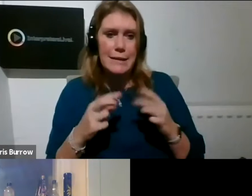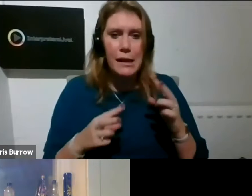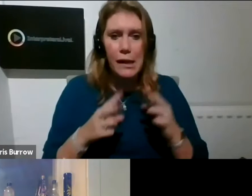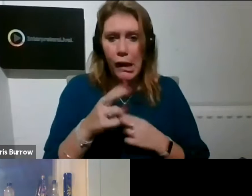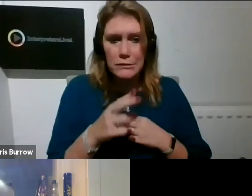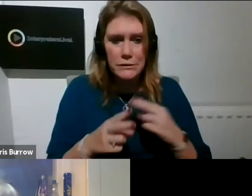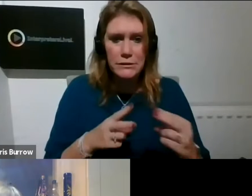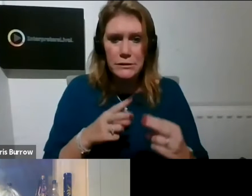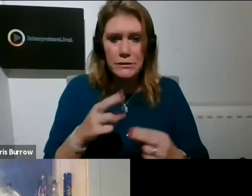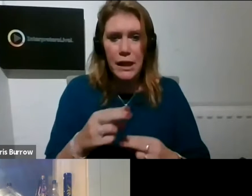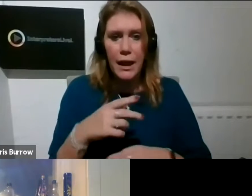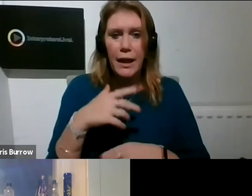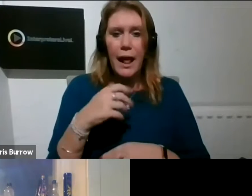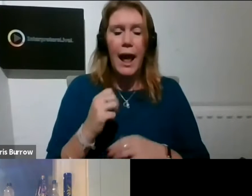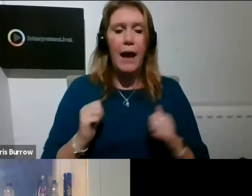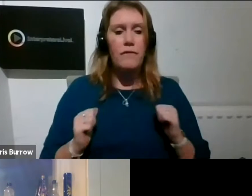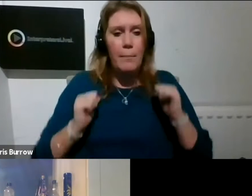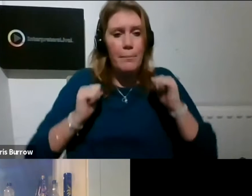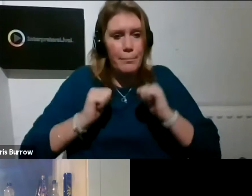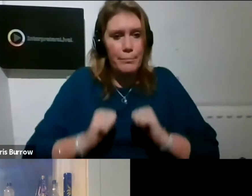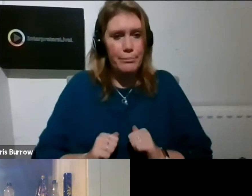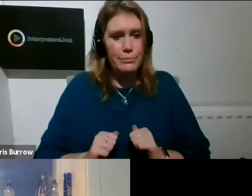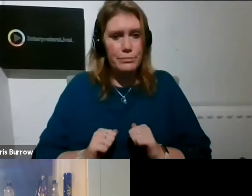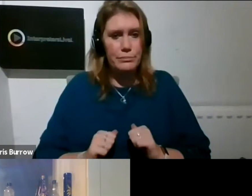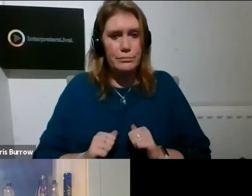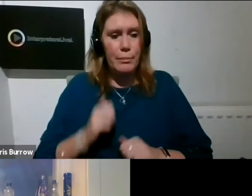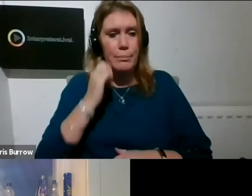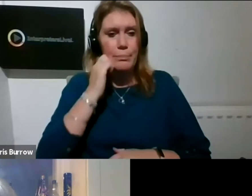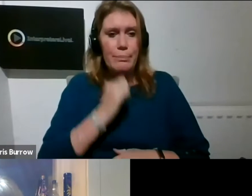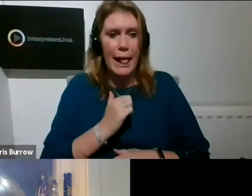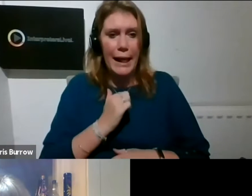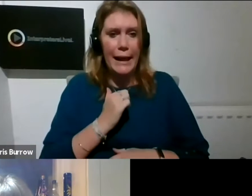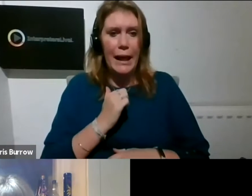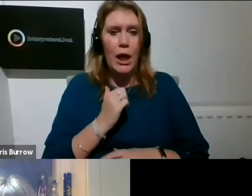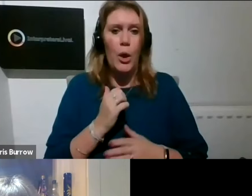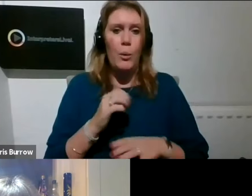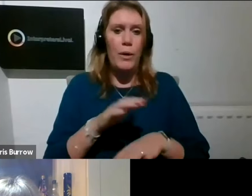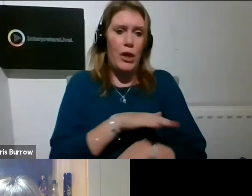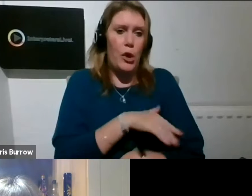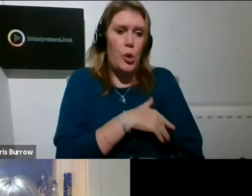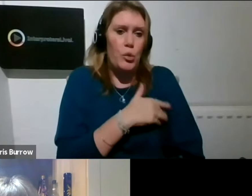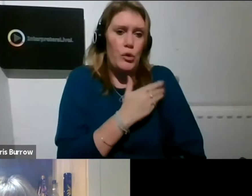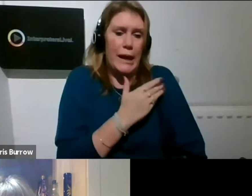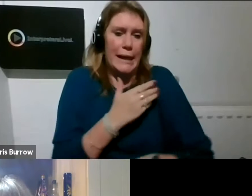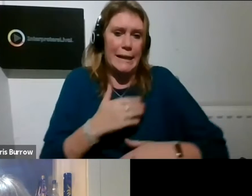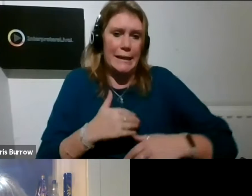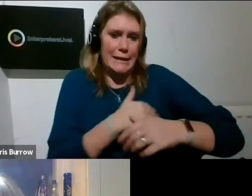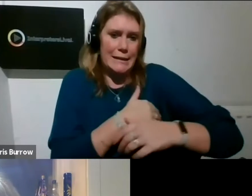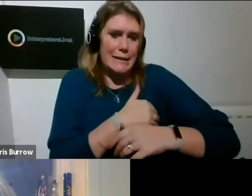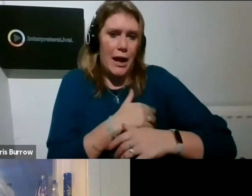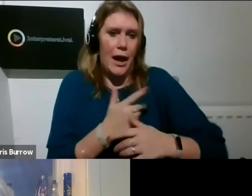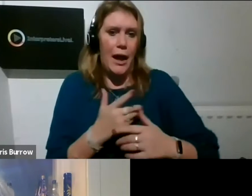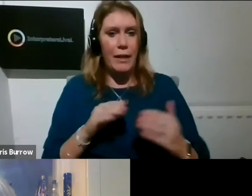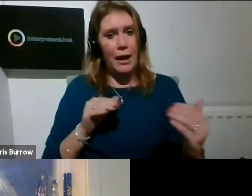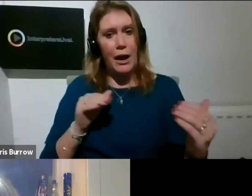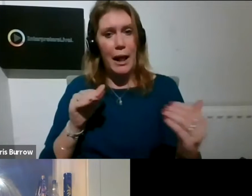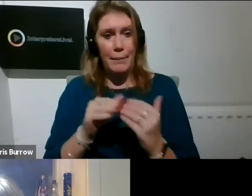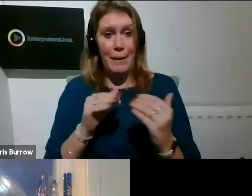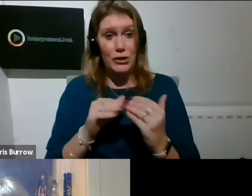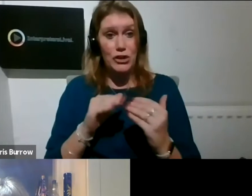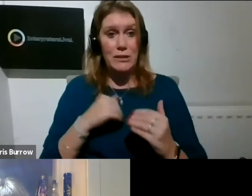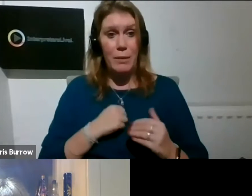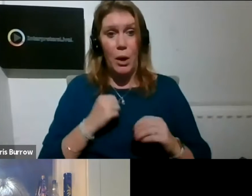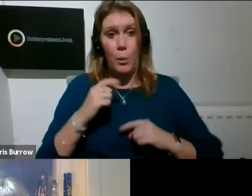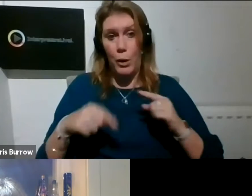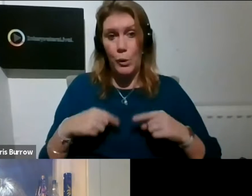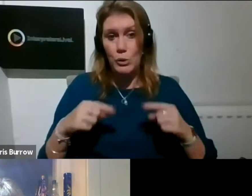a green lining, which is a sort of luminous green that practically matches the back of my wheelchair, if you can see a little